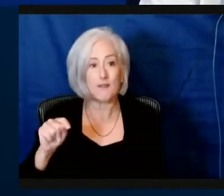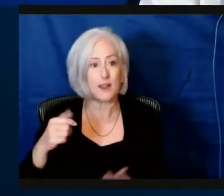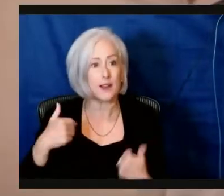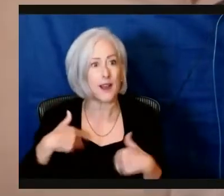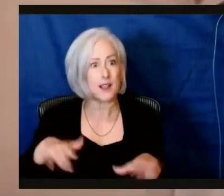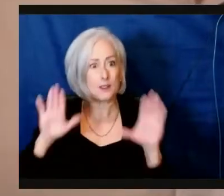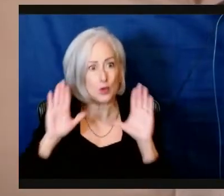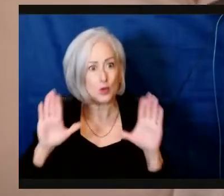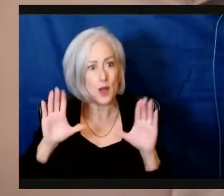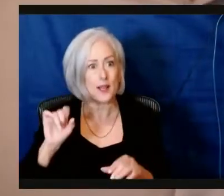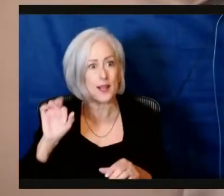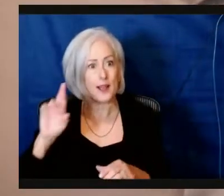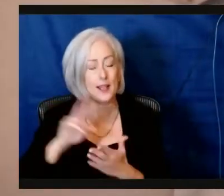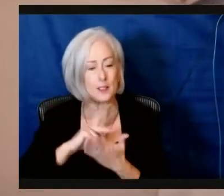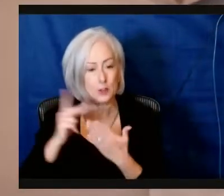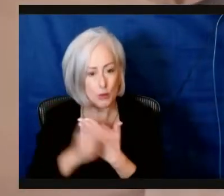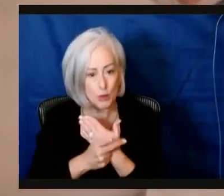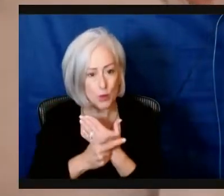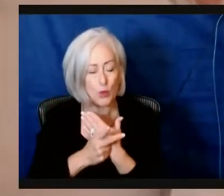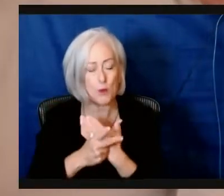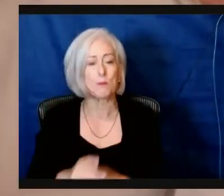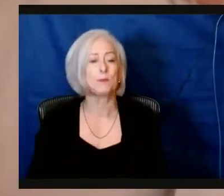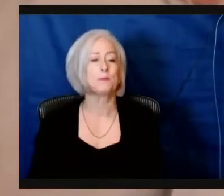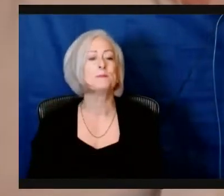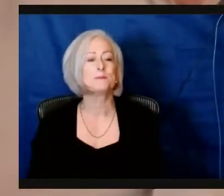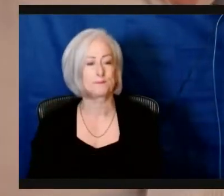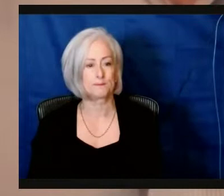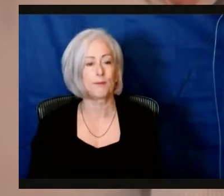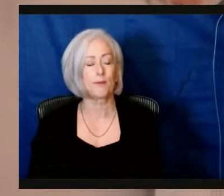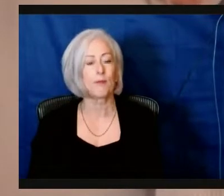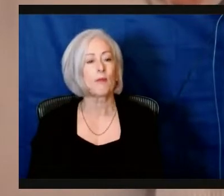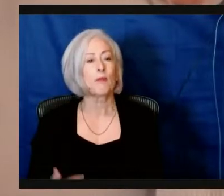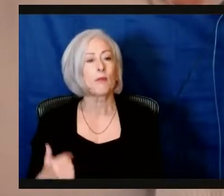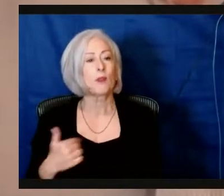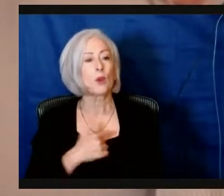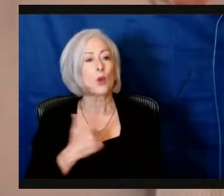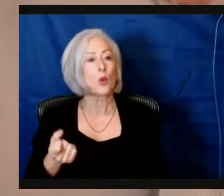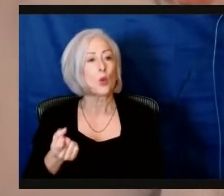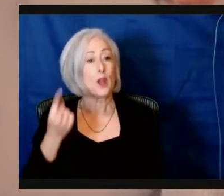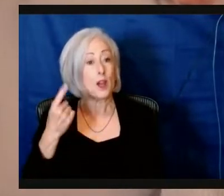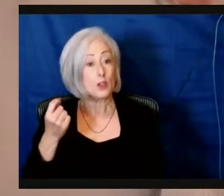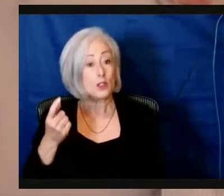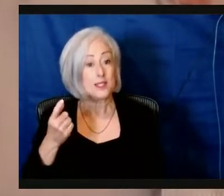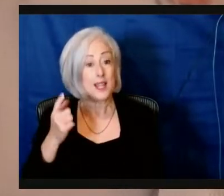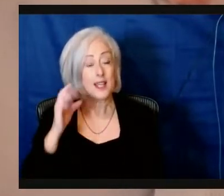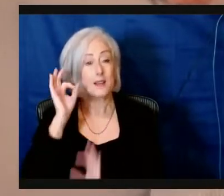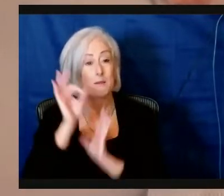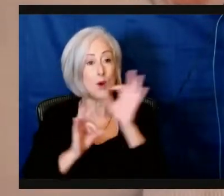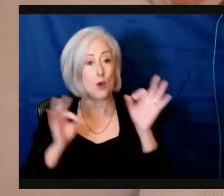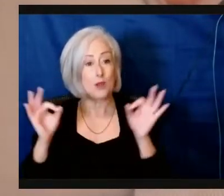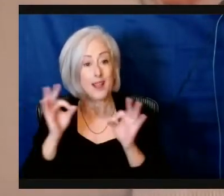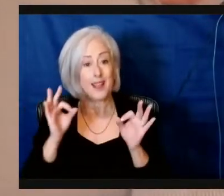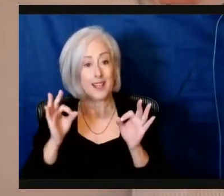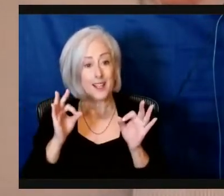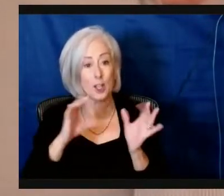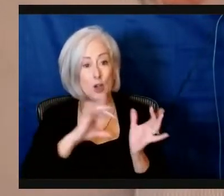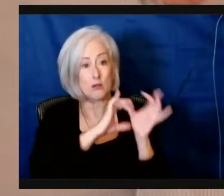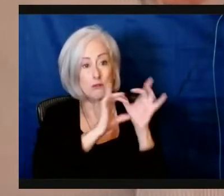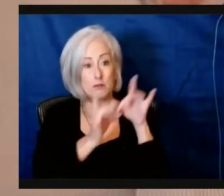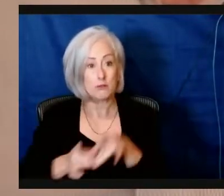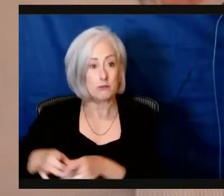Yeah, so we're understanding the molecular pathways that mediate